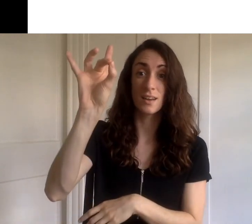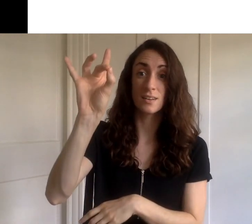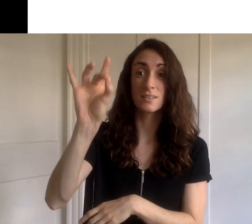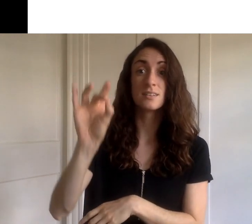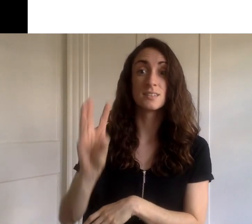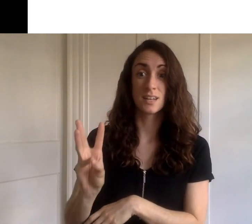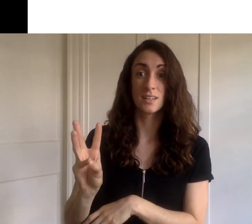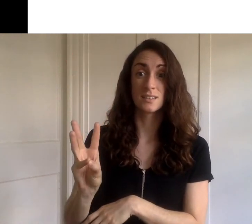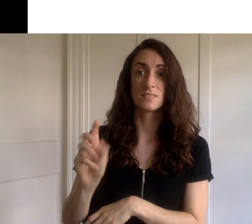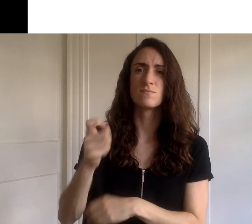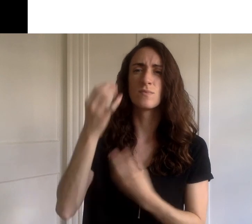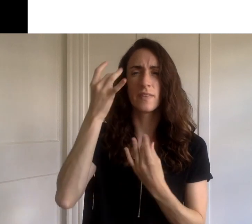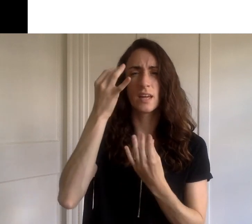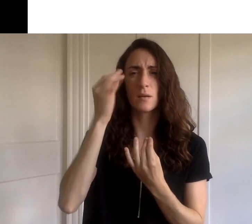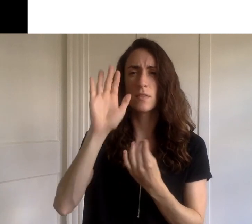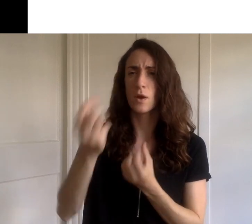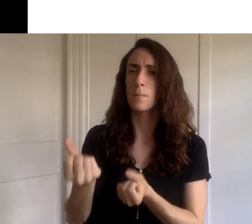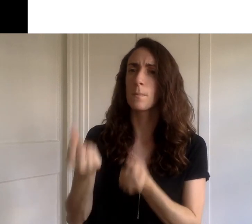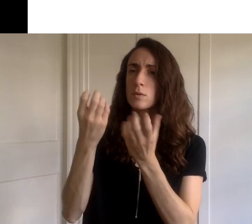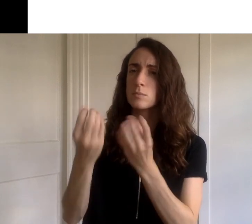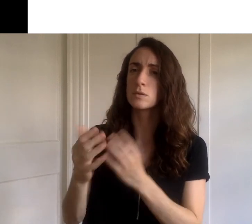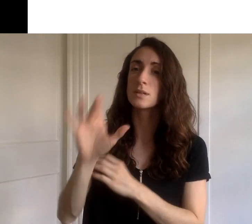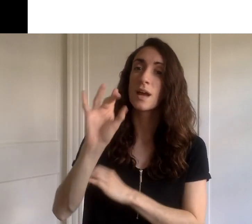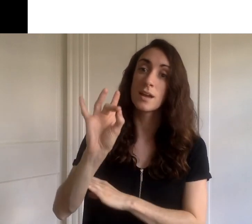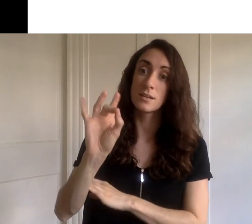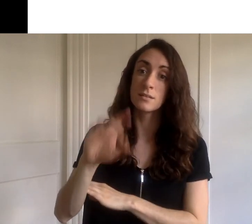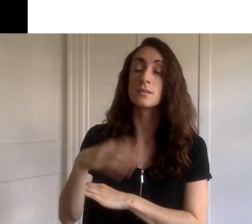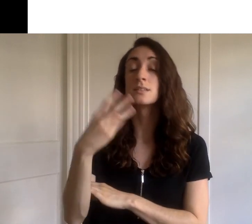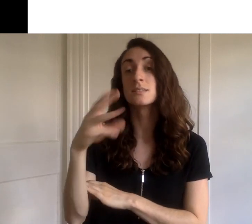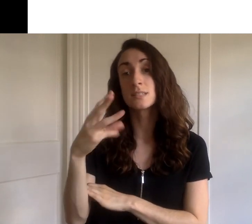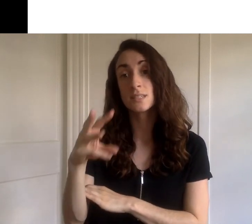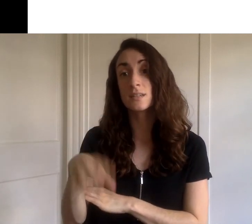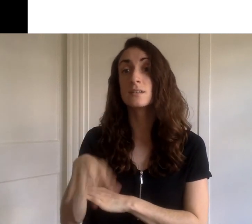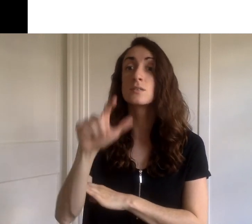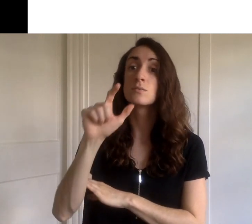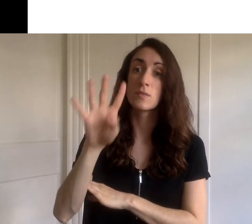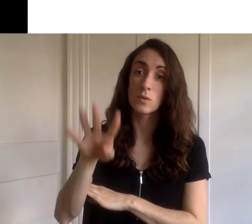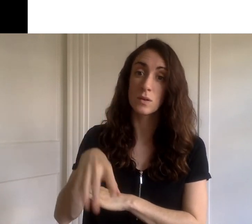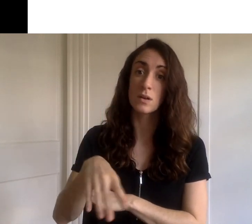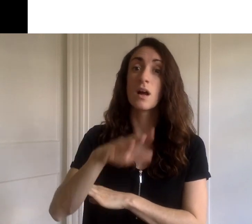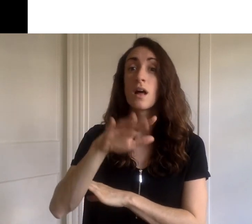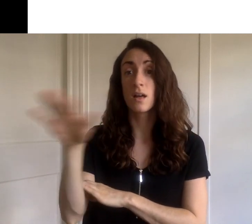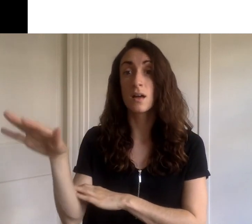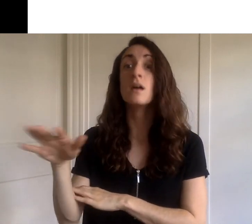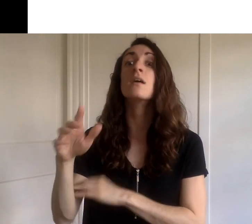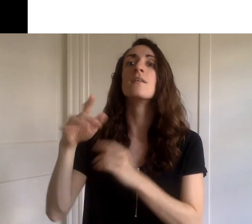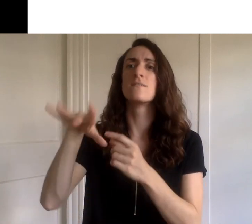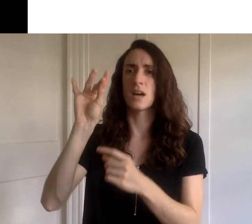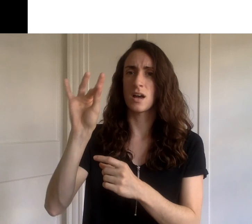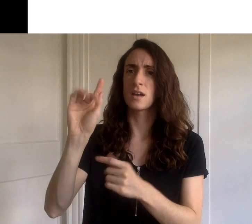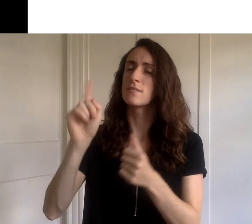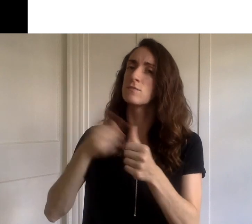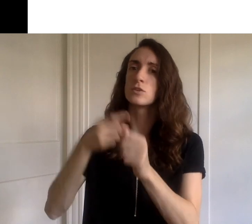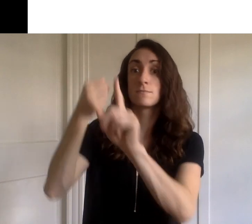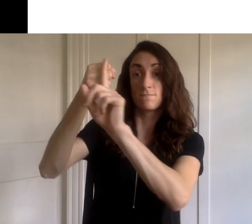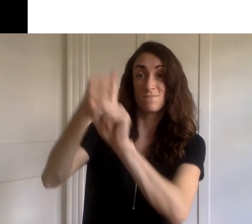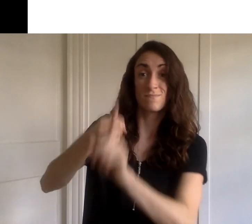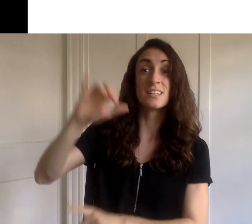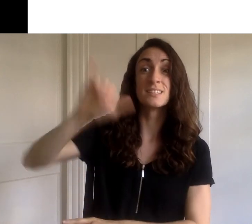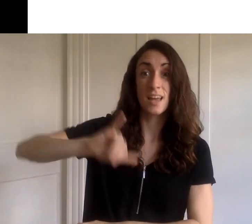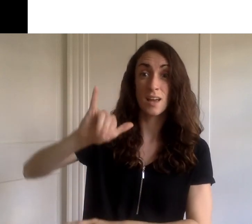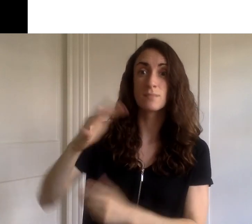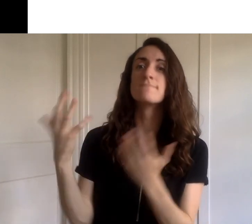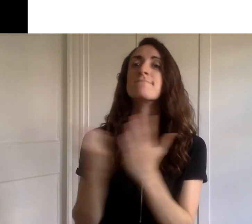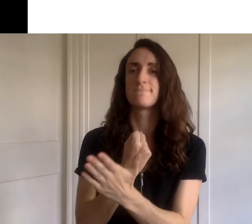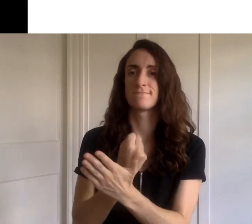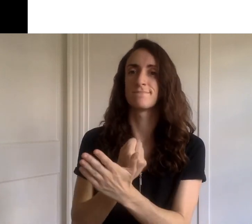Sometimes, like in the first example, you'll just tweak one of the equations and that'll be enough. But other times you'll have to tweak both equations. And a good way to do this